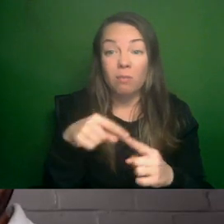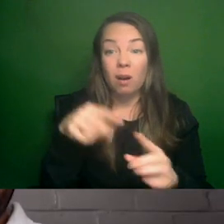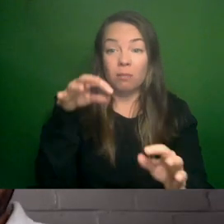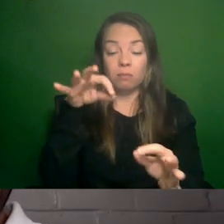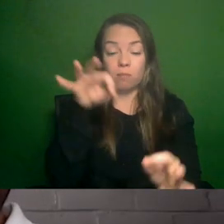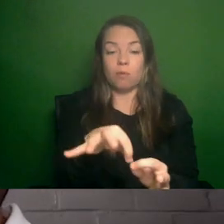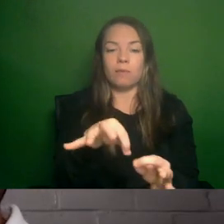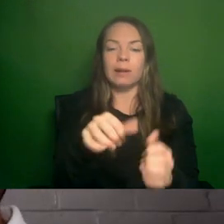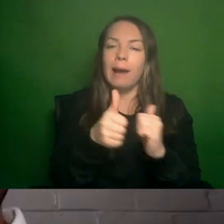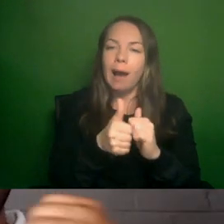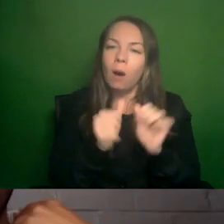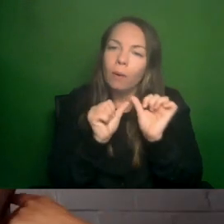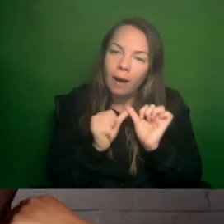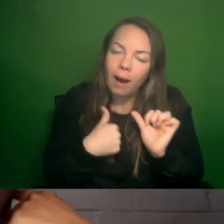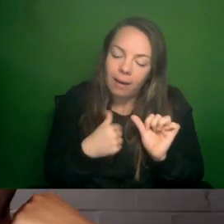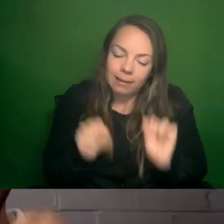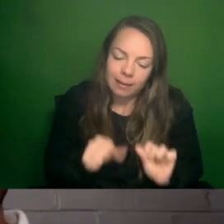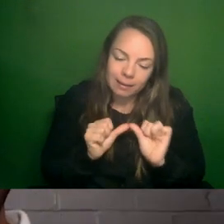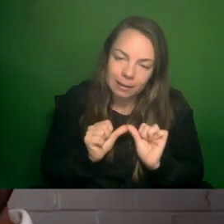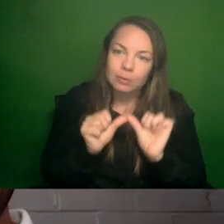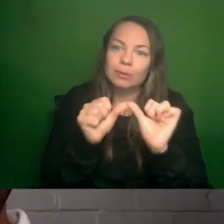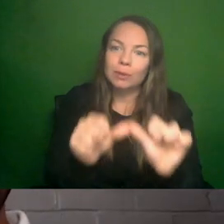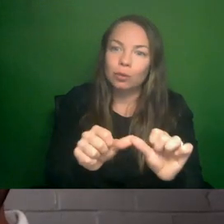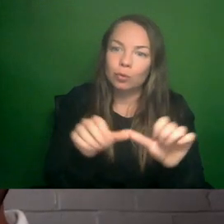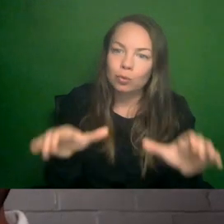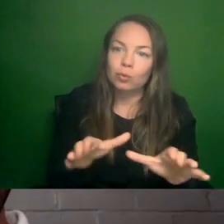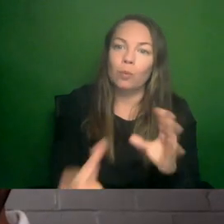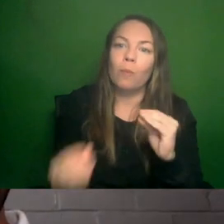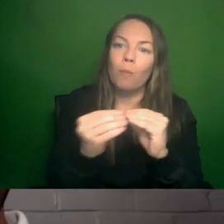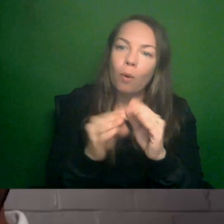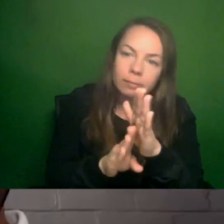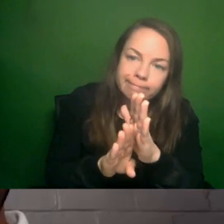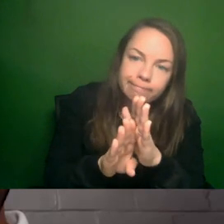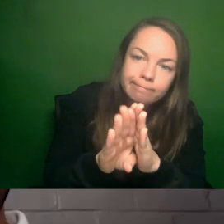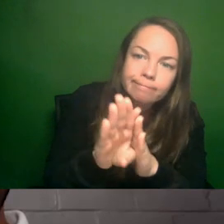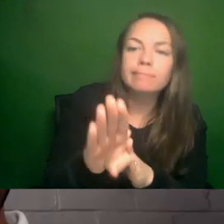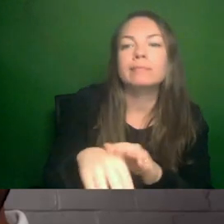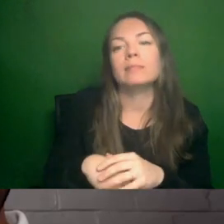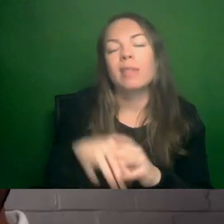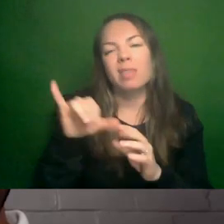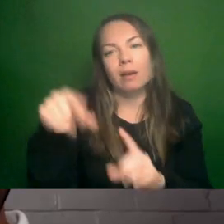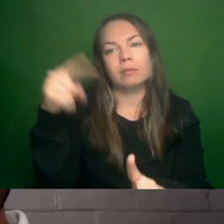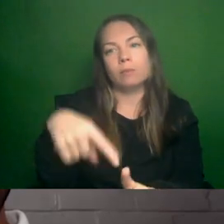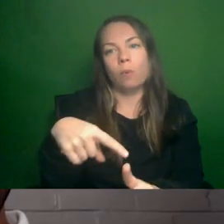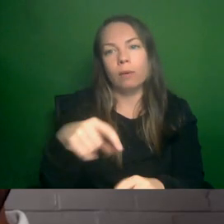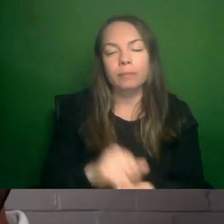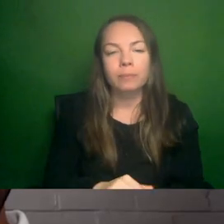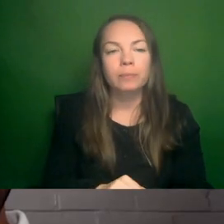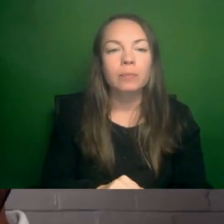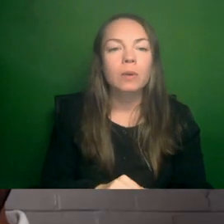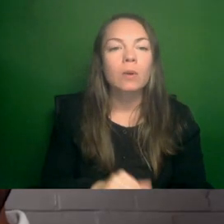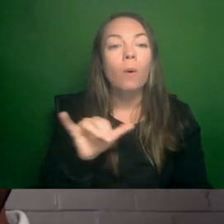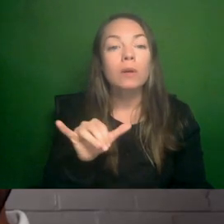about how do we move forward when we do cross those lines. Right. And really, I think it is the other part of it is that